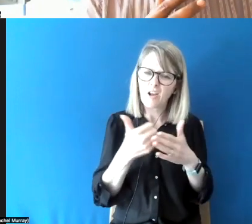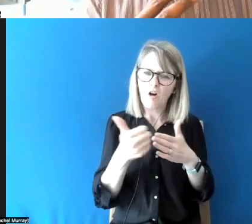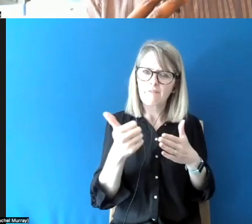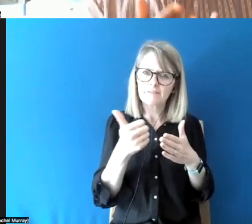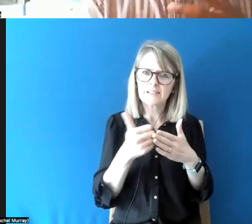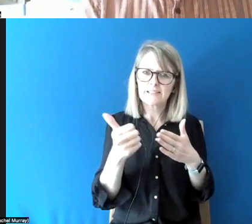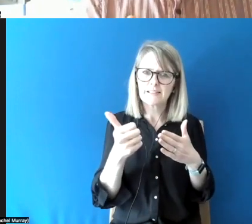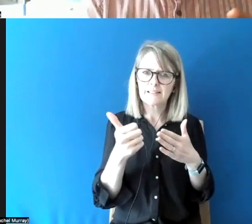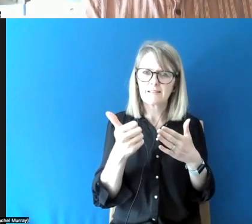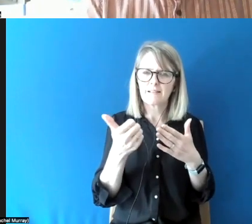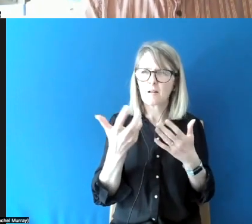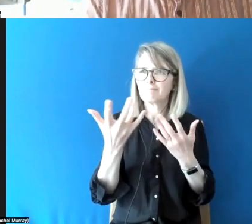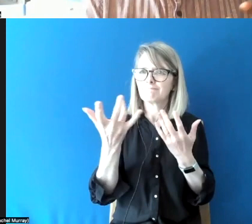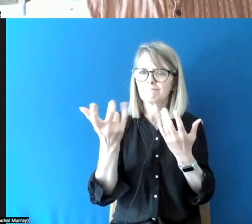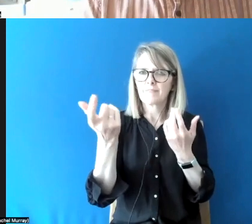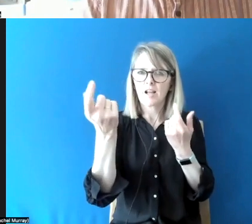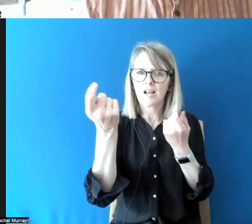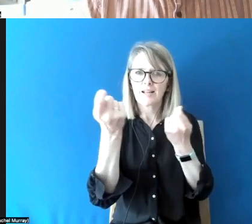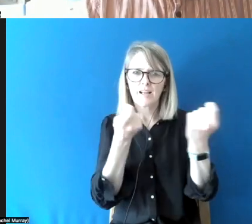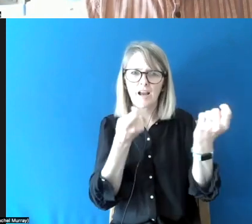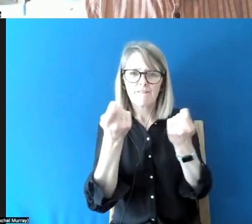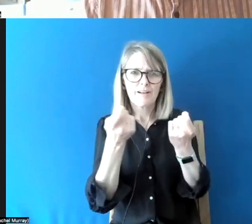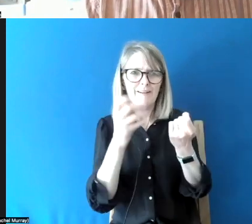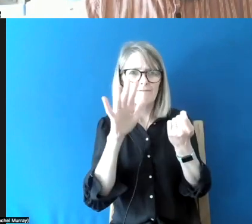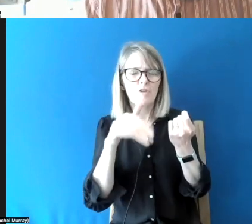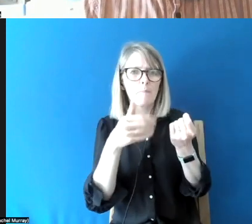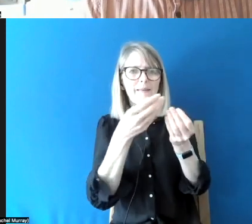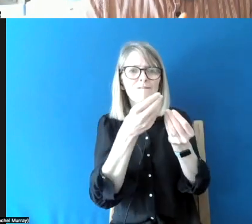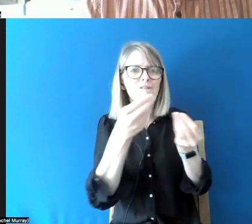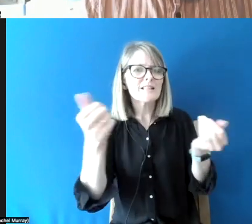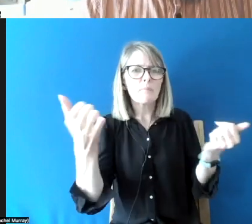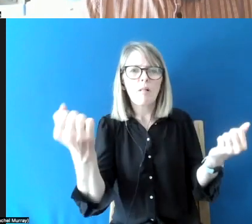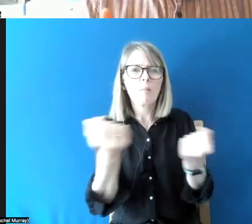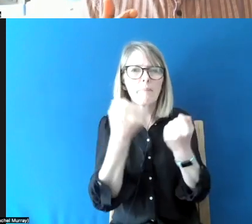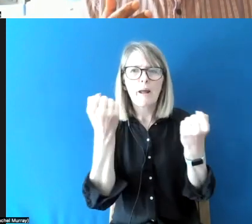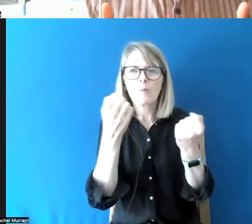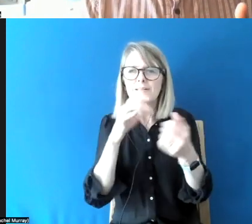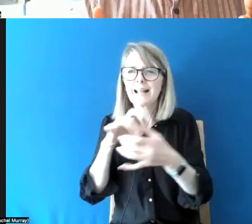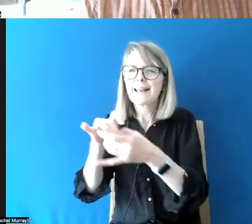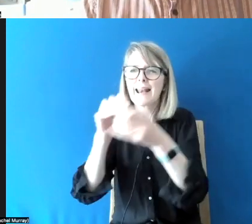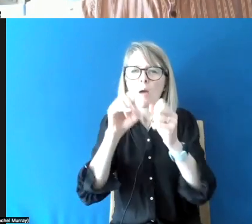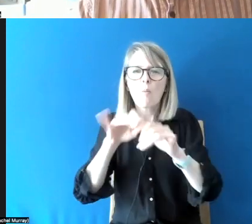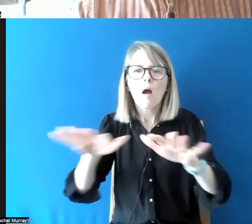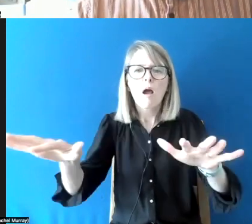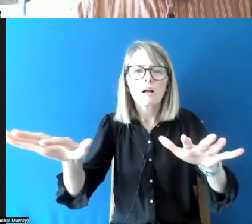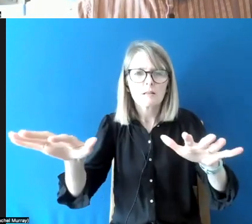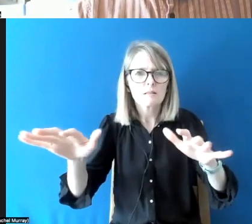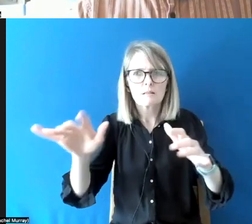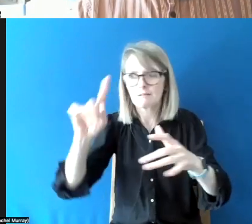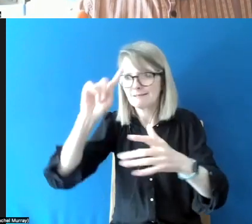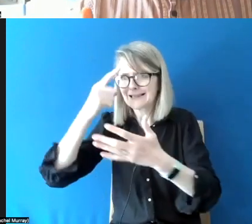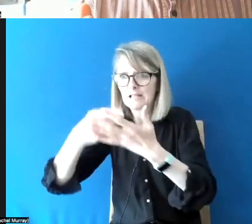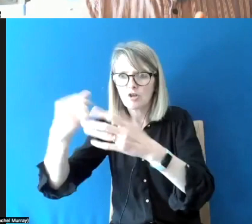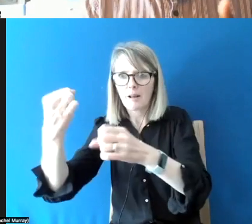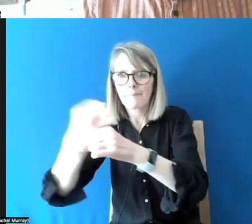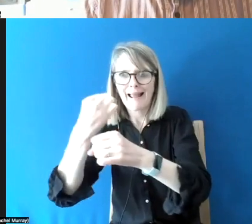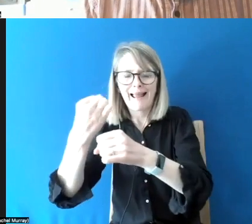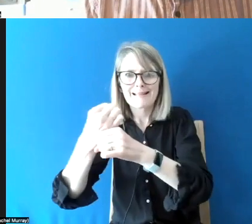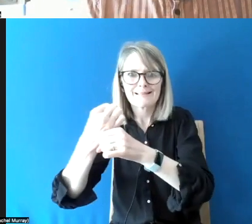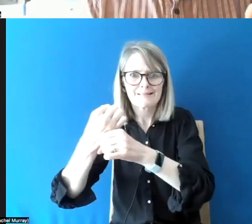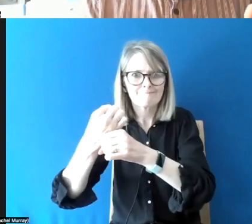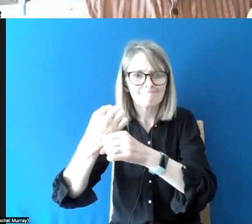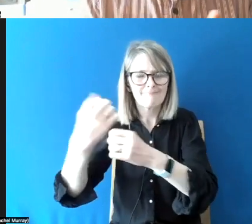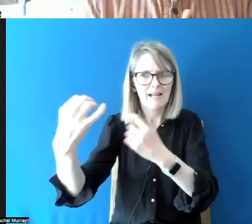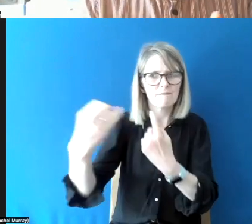being governed by those invisible powers and networks and circles where decisions are made. And that needs